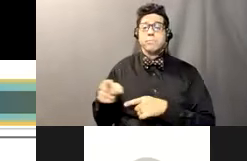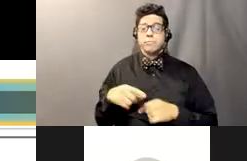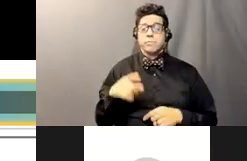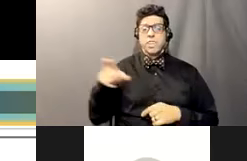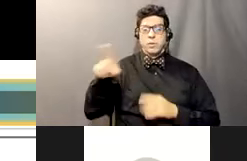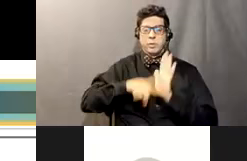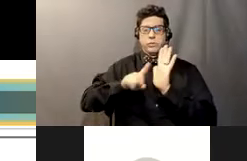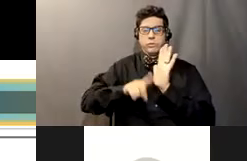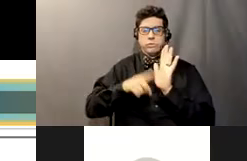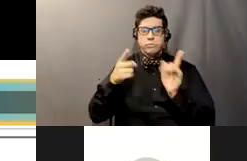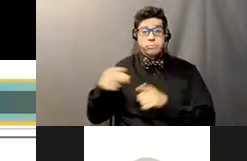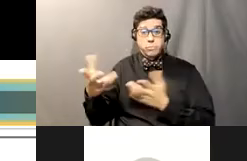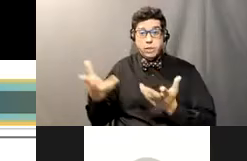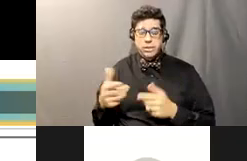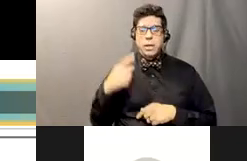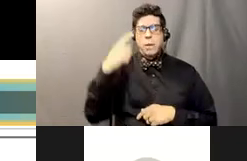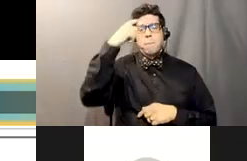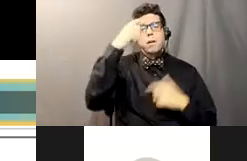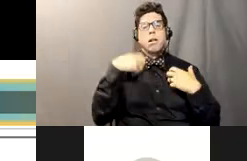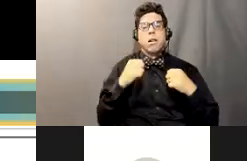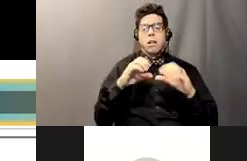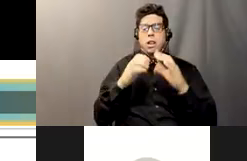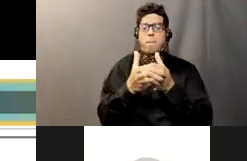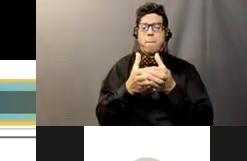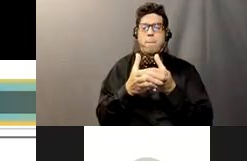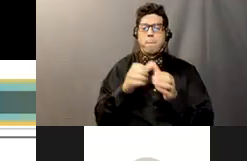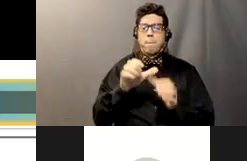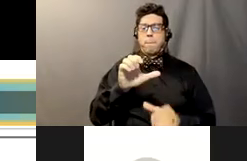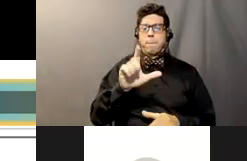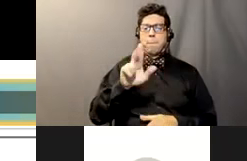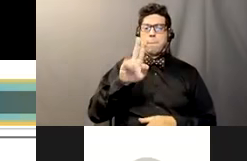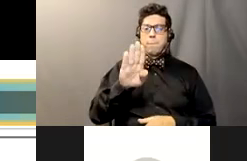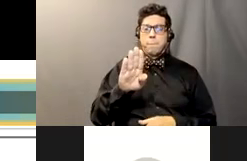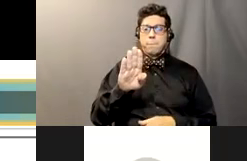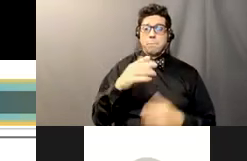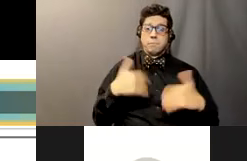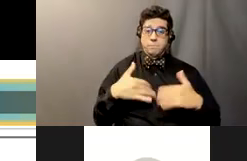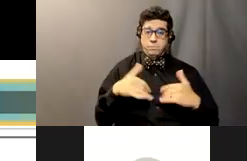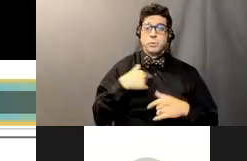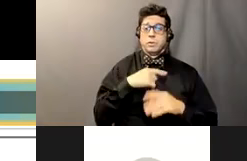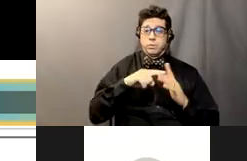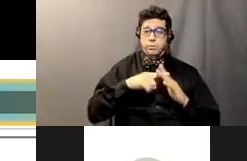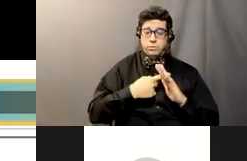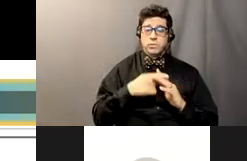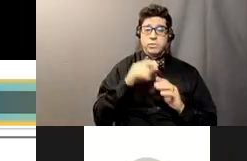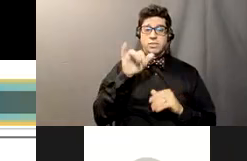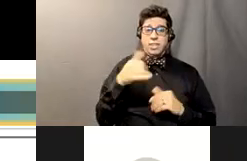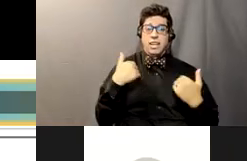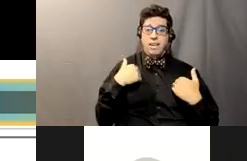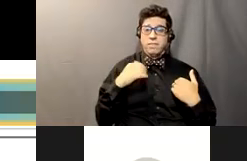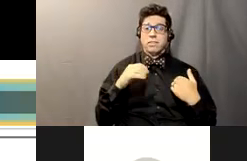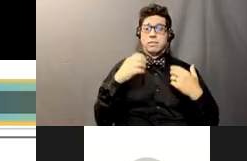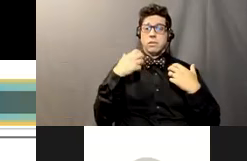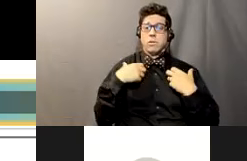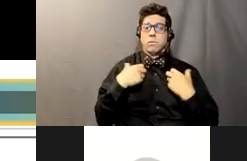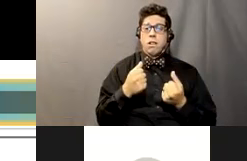they asked for mental health clubs on all of our campuses. So that's something that we've started this year as well, is having NAMI on campus clubs at all of our high